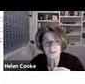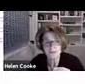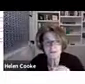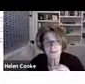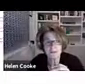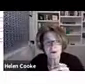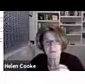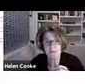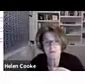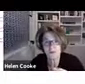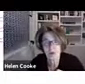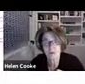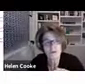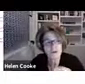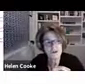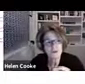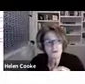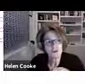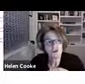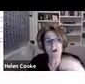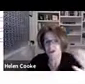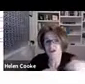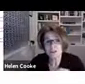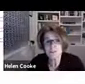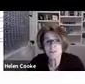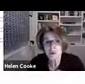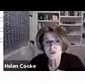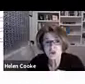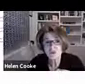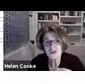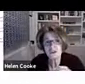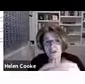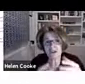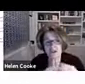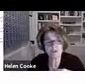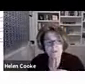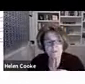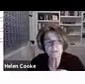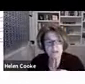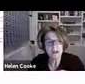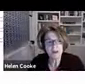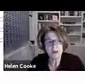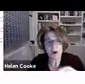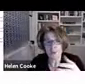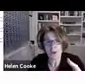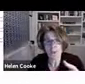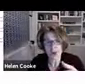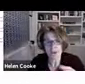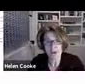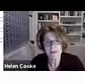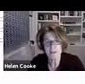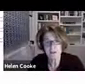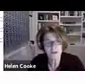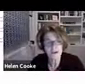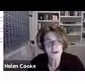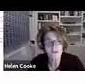pillars of disability confidence on campus, which are understanding the employment challenges facing this group. MyPlus,